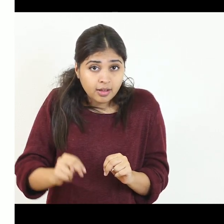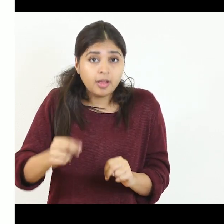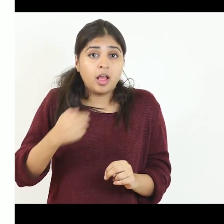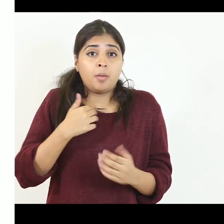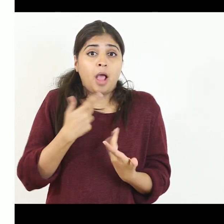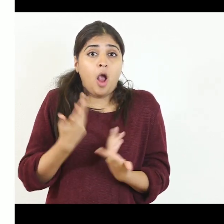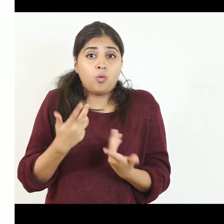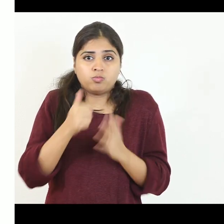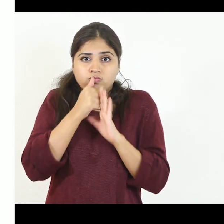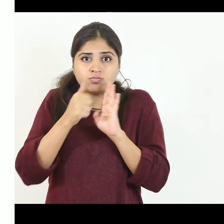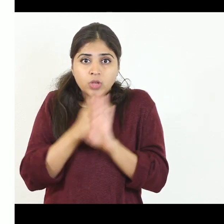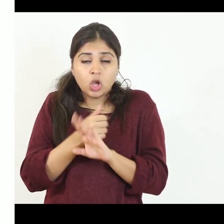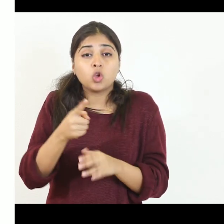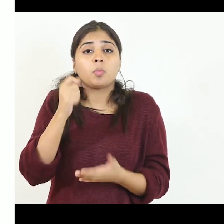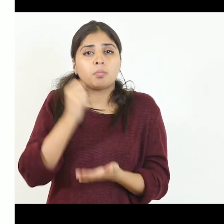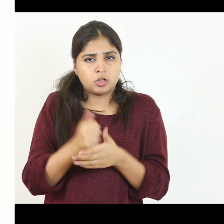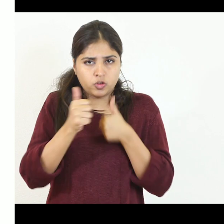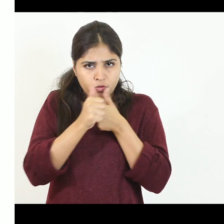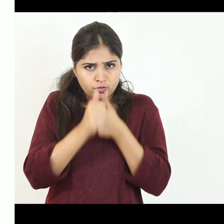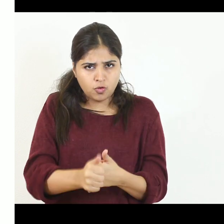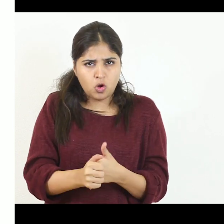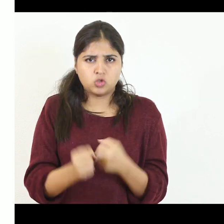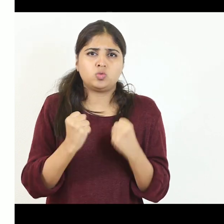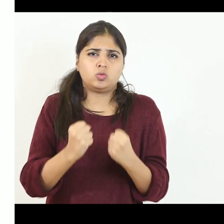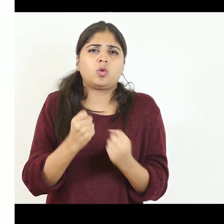follow stringent rules.